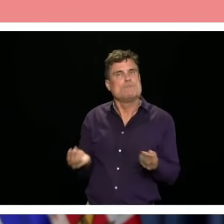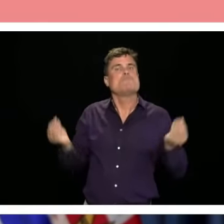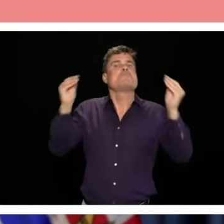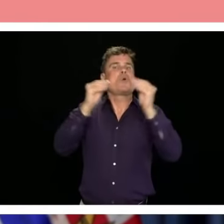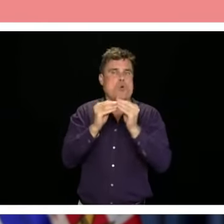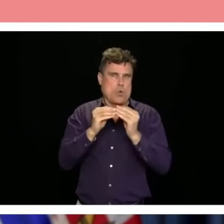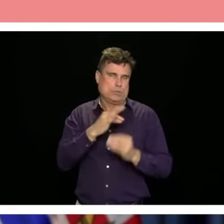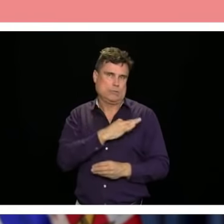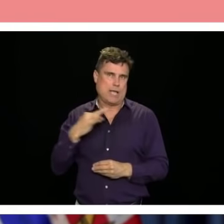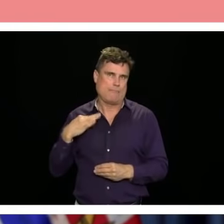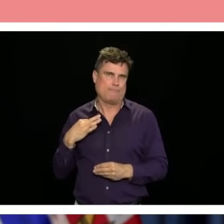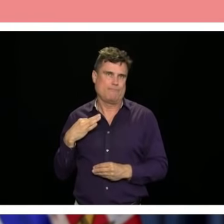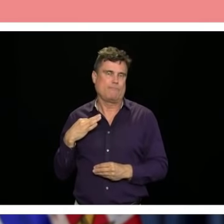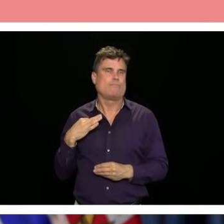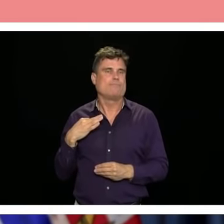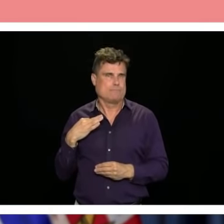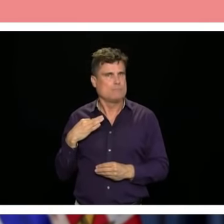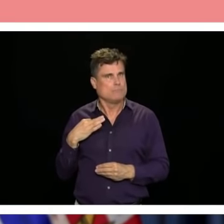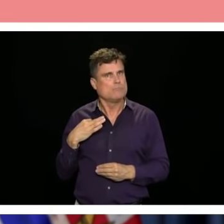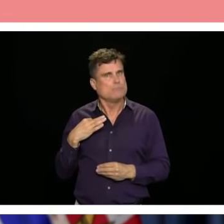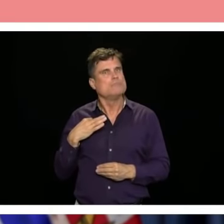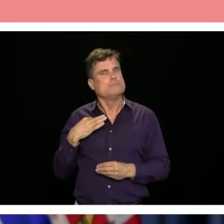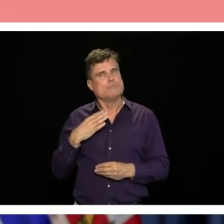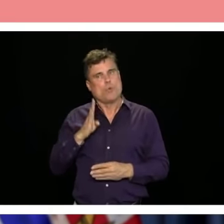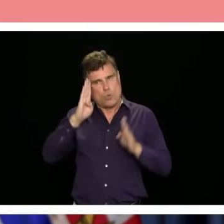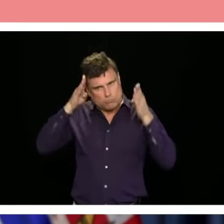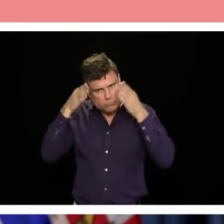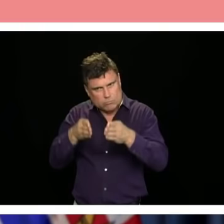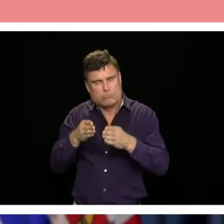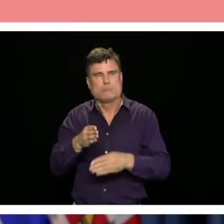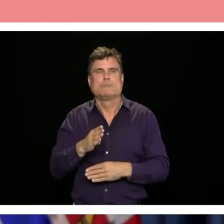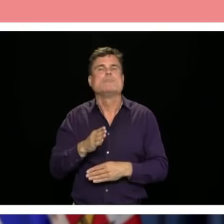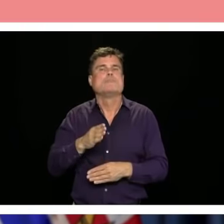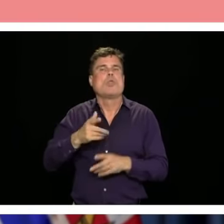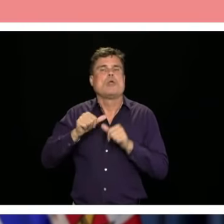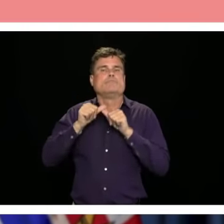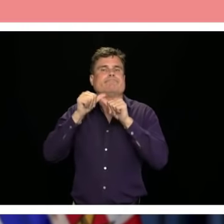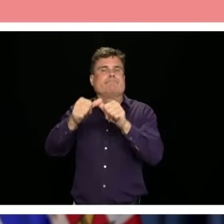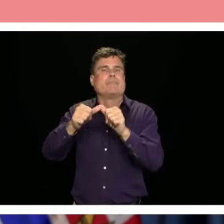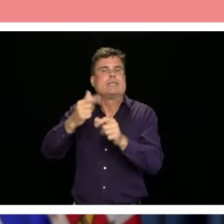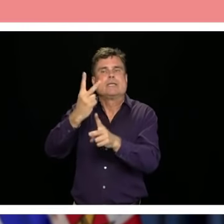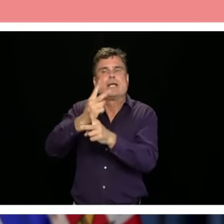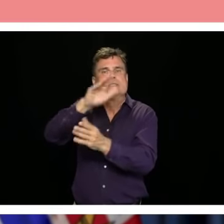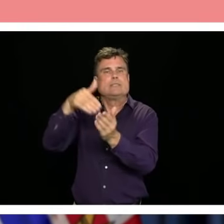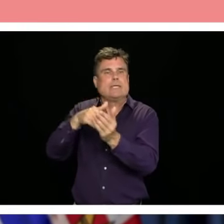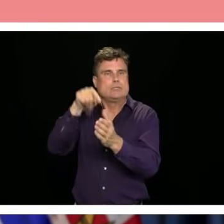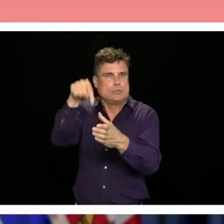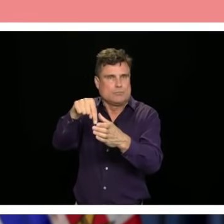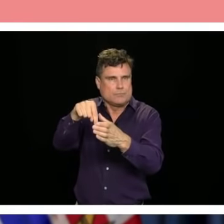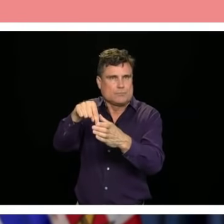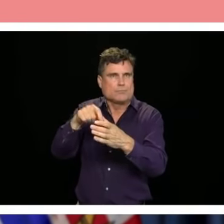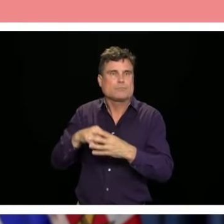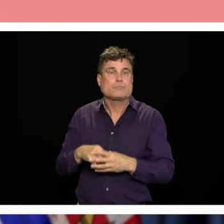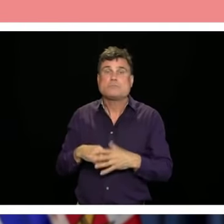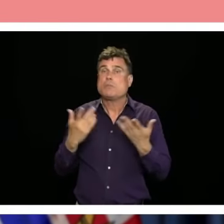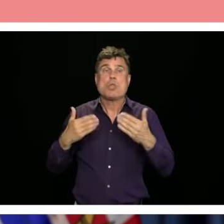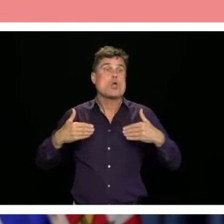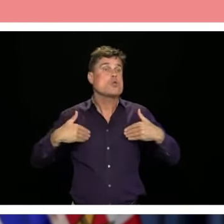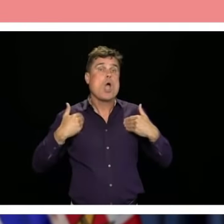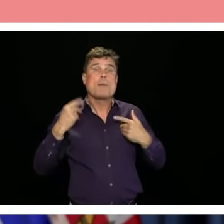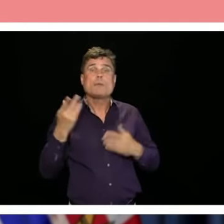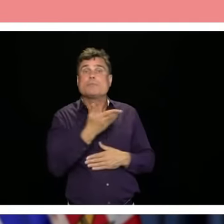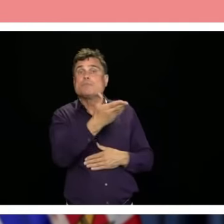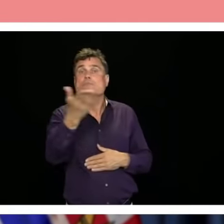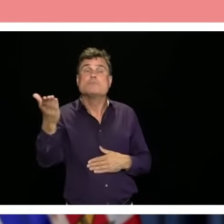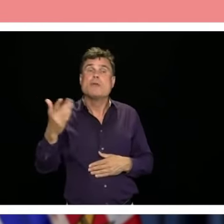building age is 34 in the health authority-owned and operated part of the sector, and that's for buildings that are used so intensely over long